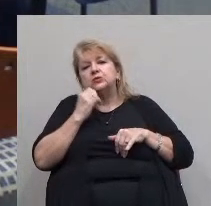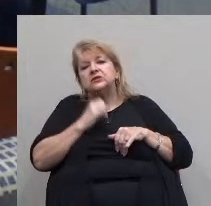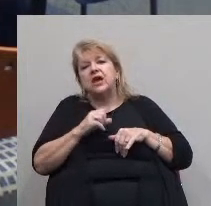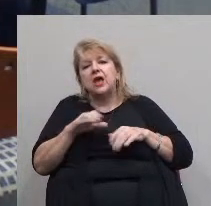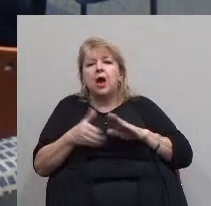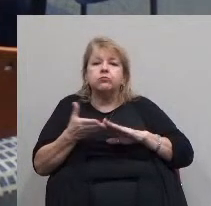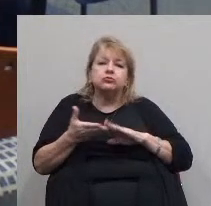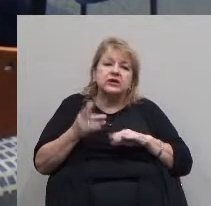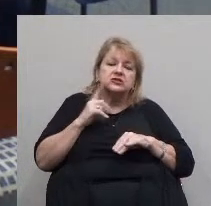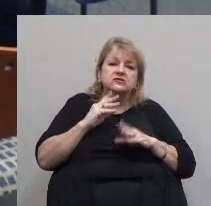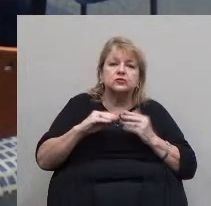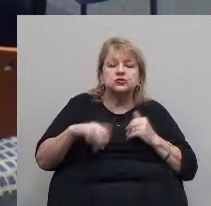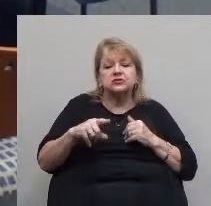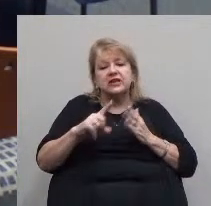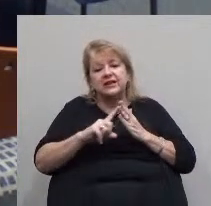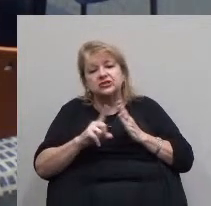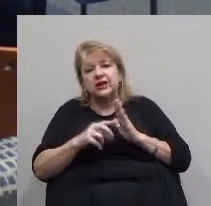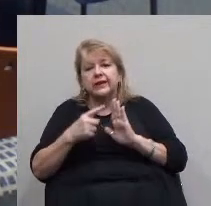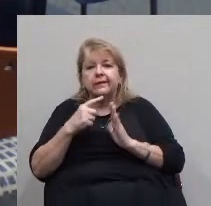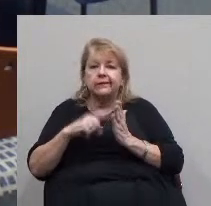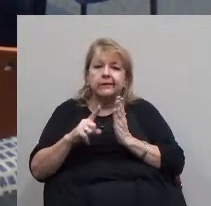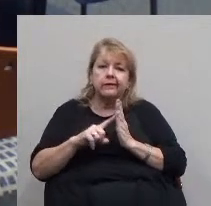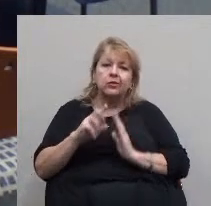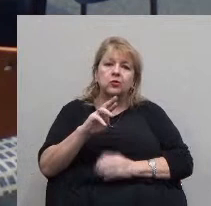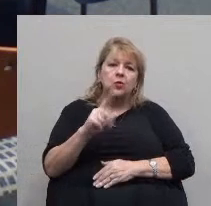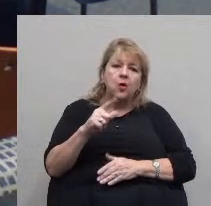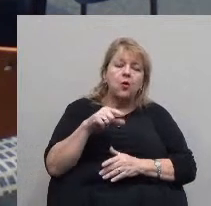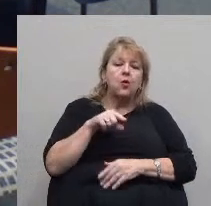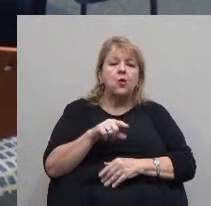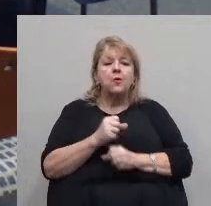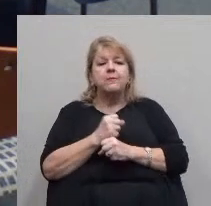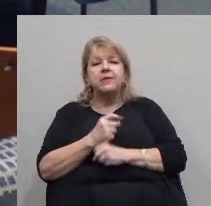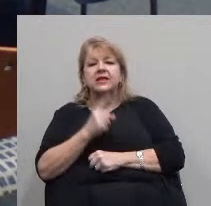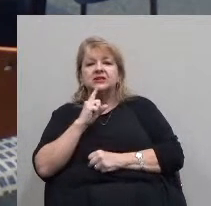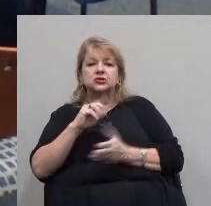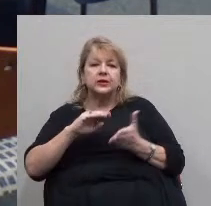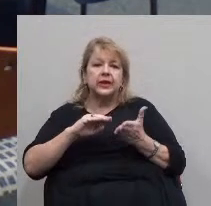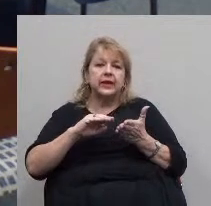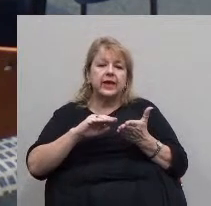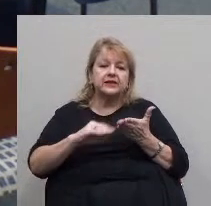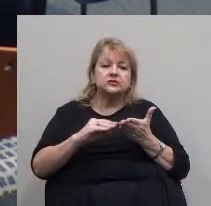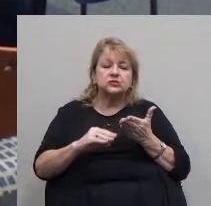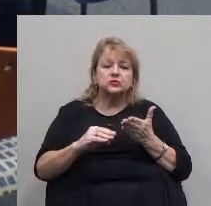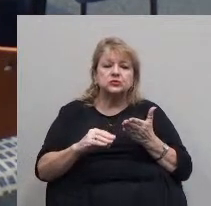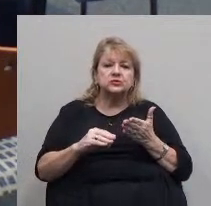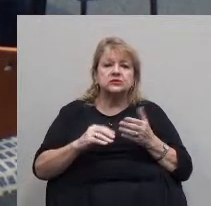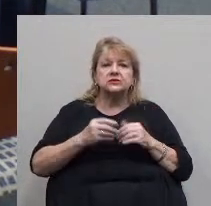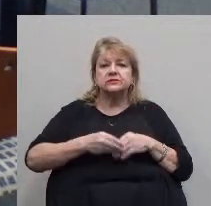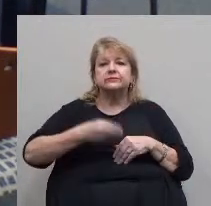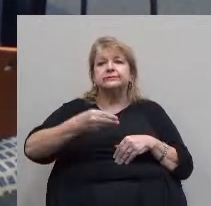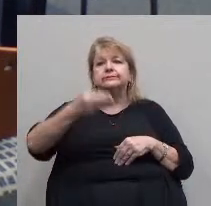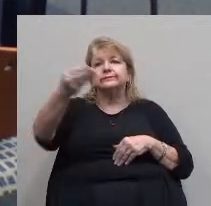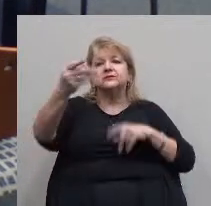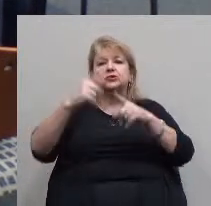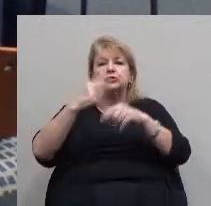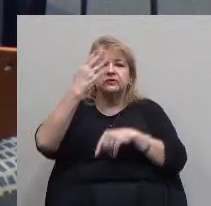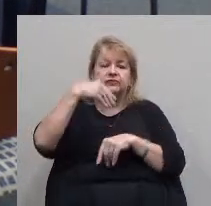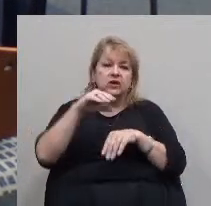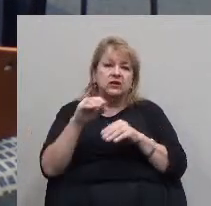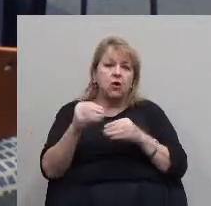students, right? Like, they're gonna be the ones checking roll, they're gonna make sure that the excuses get to the front office and that kind of thing. But